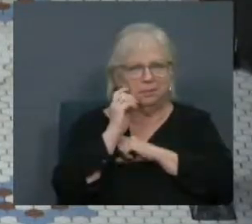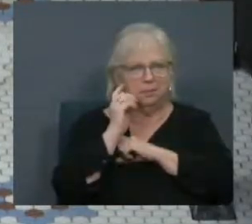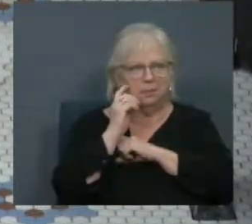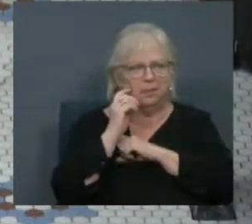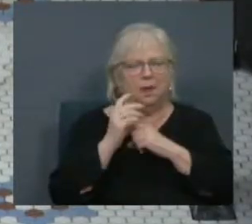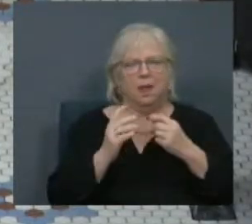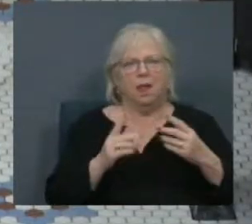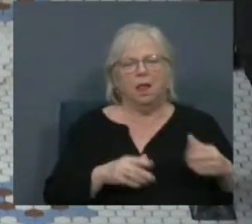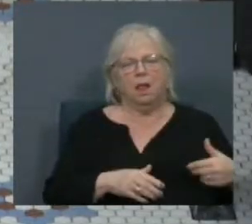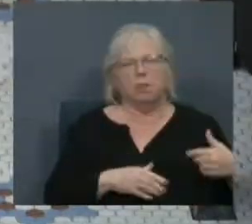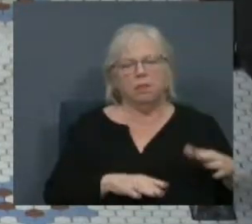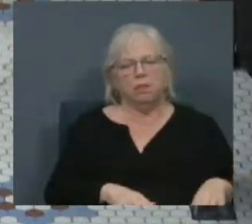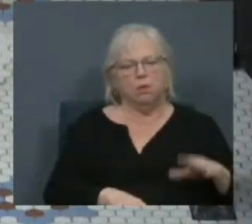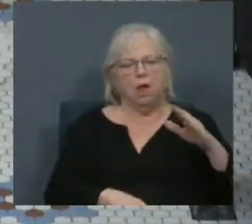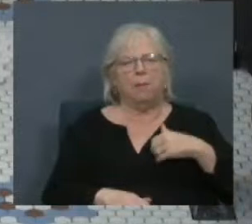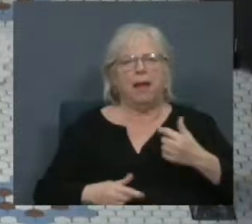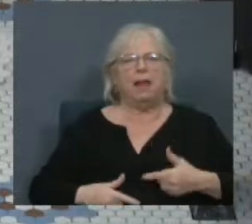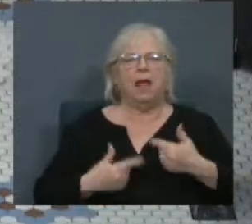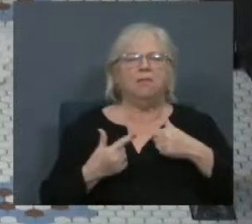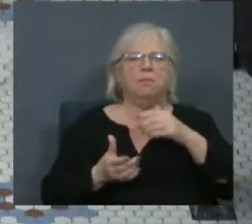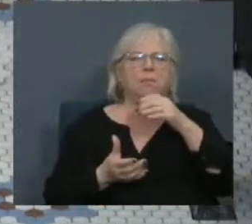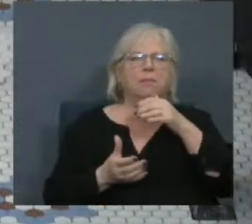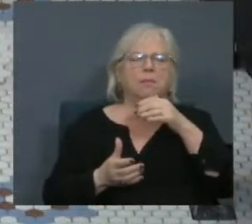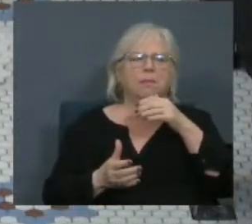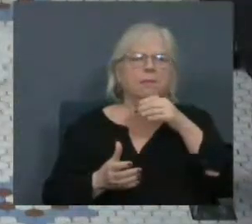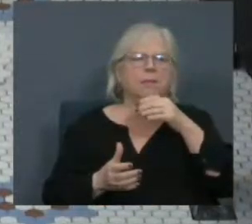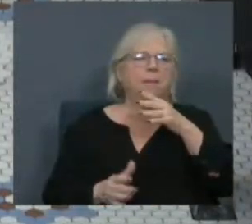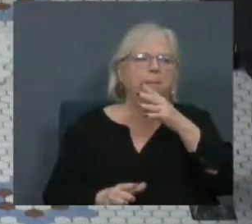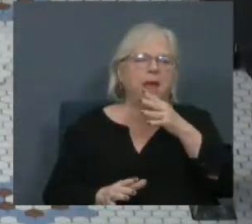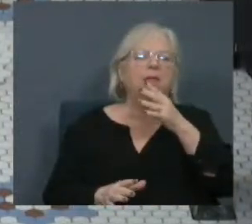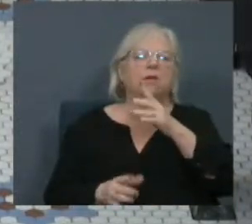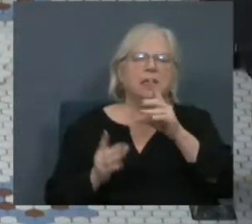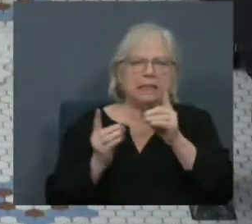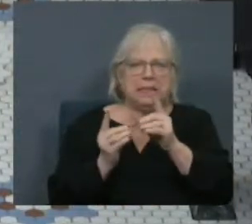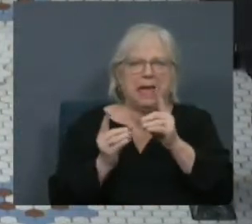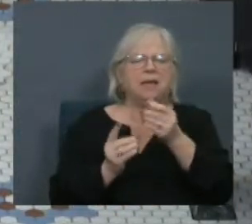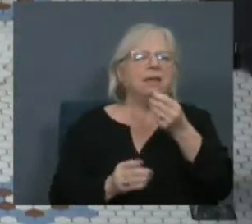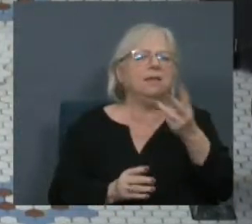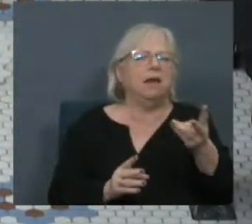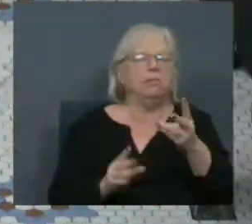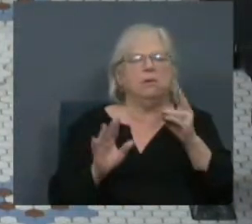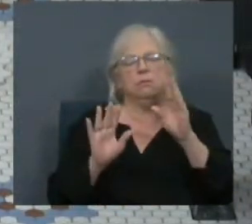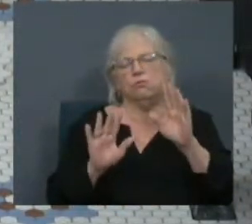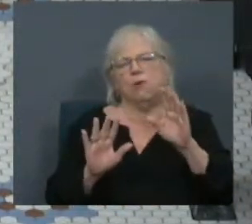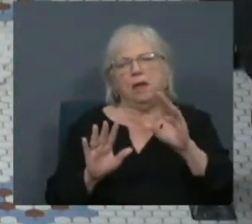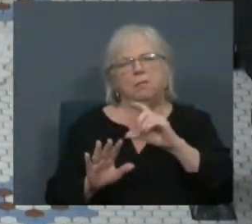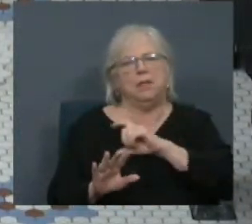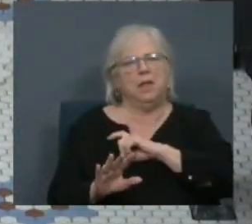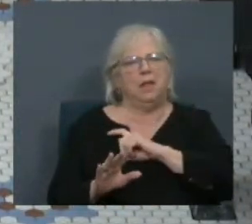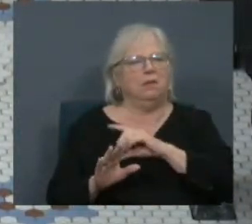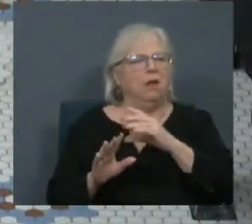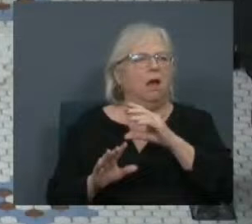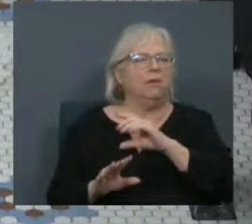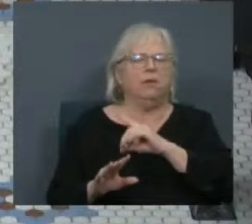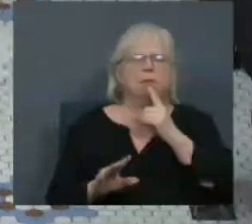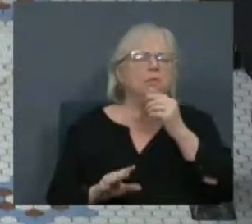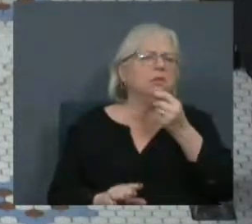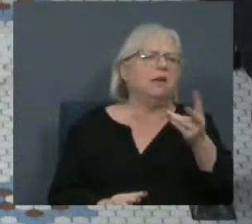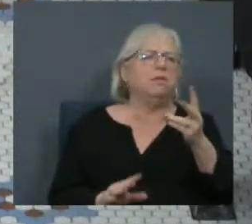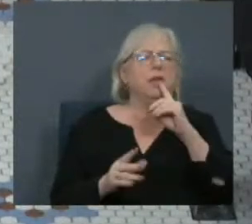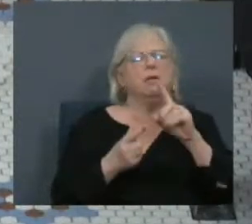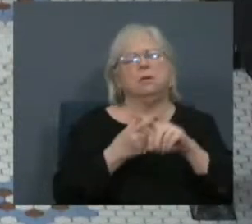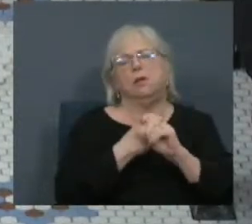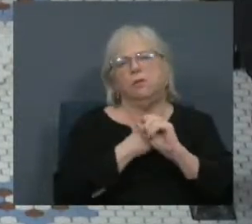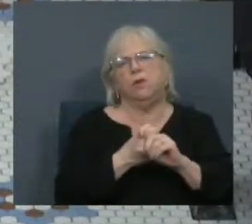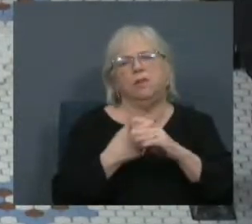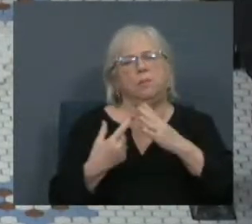throughout my life, my mother has dated, seriously, several police officers that were really great people. I have several police officers that are really close